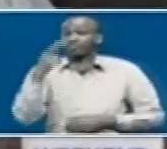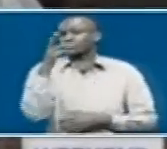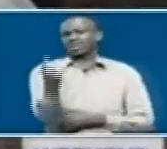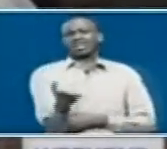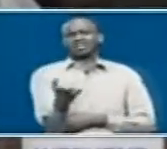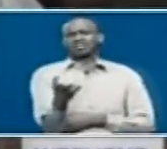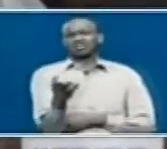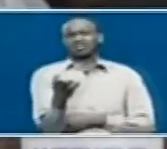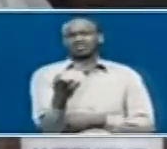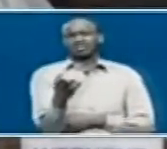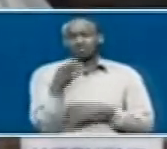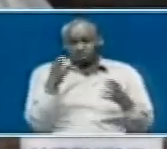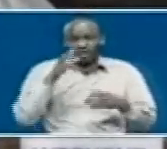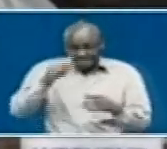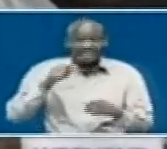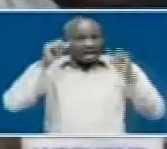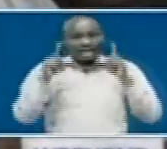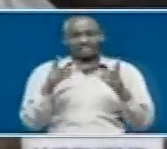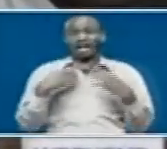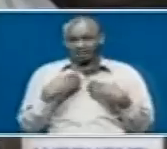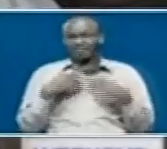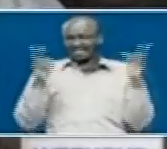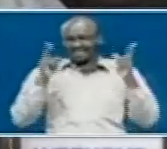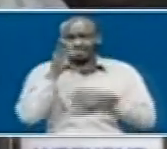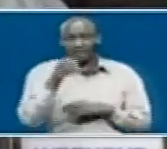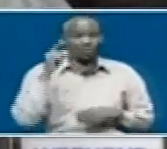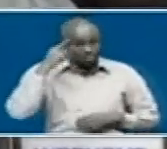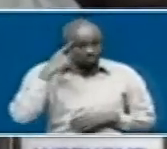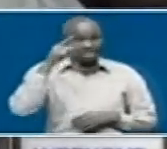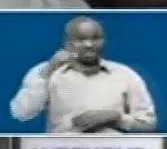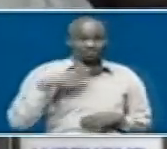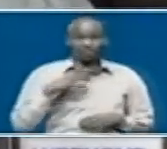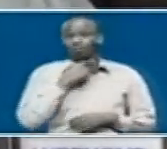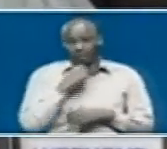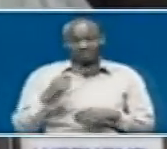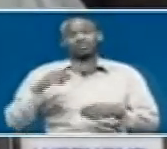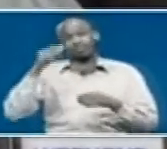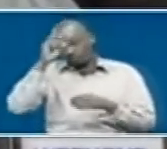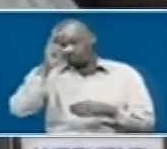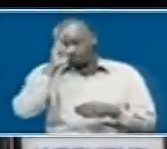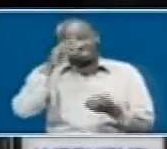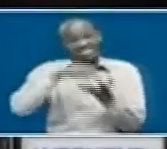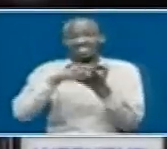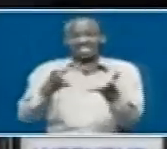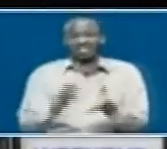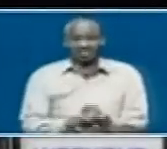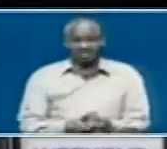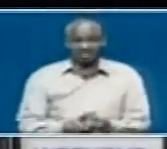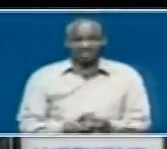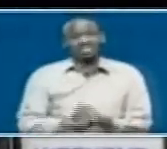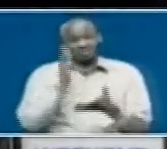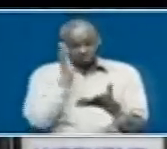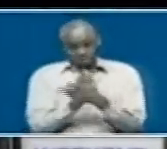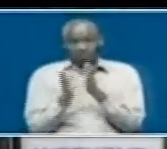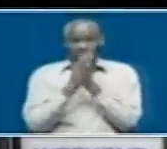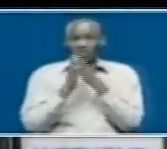So, ila alertness tuko naye, tukafikiri labda iko watu wanafahamia police station. The two stories further